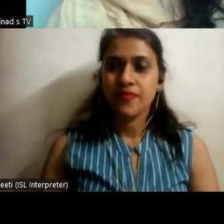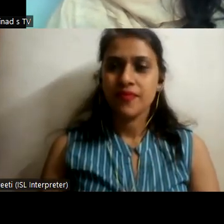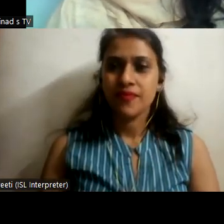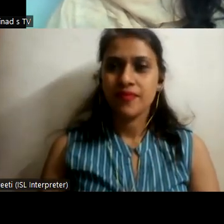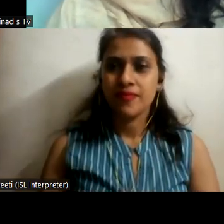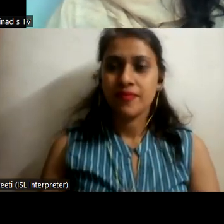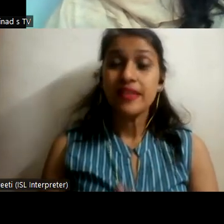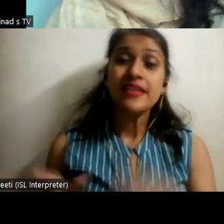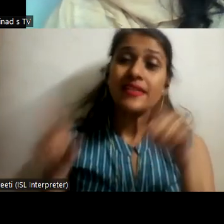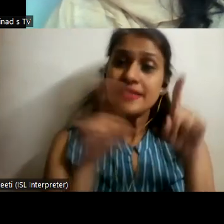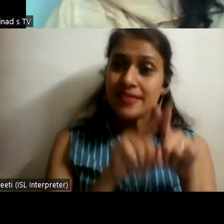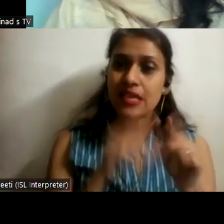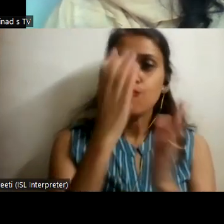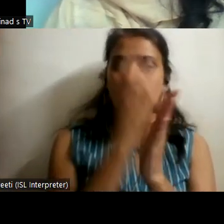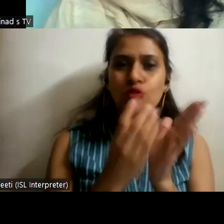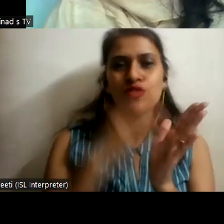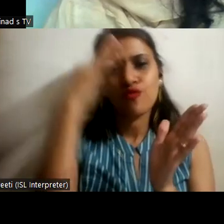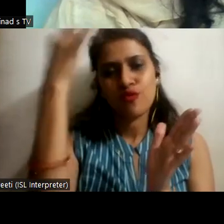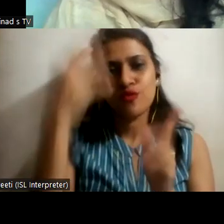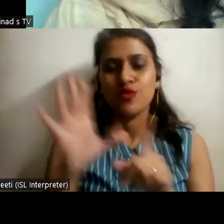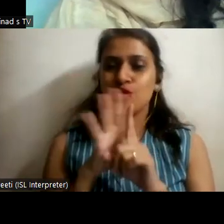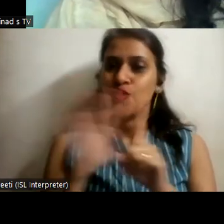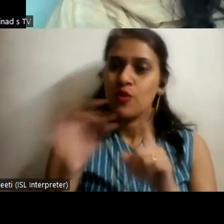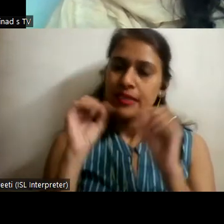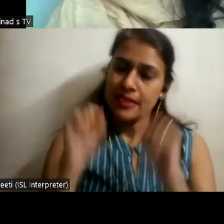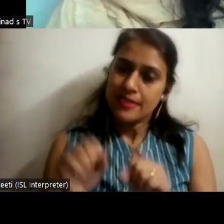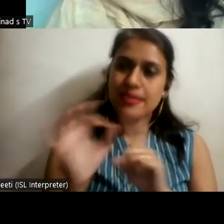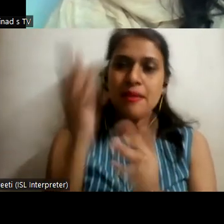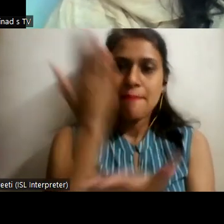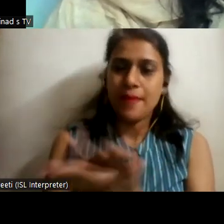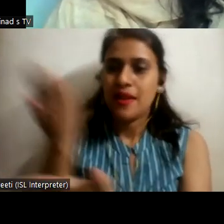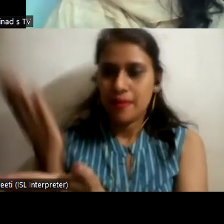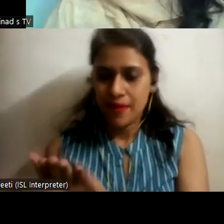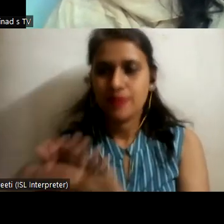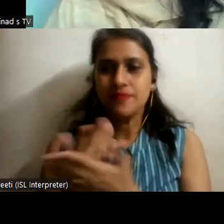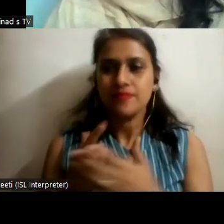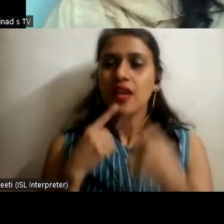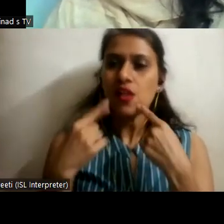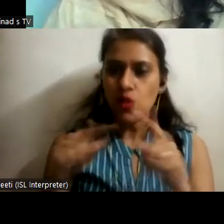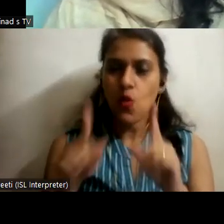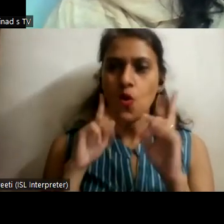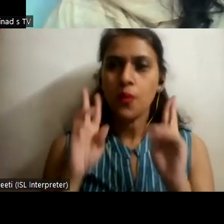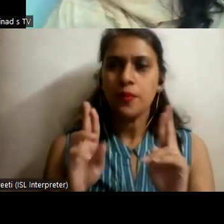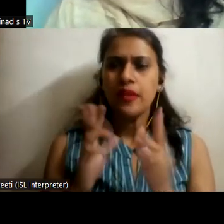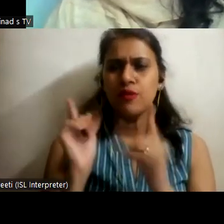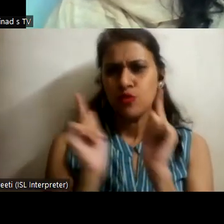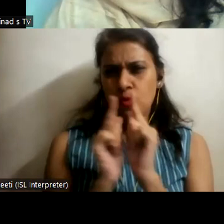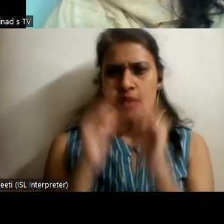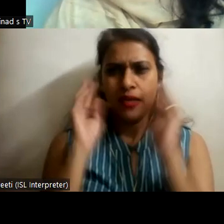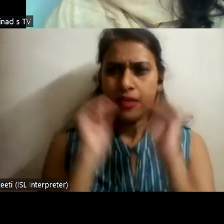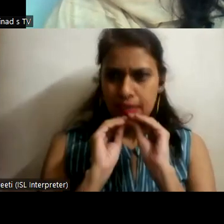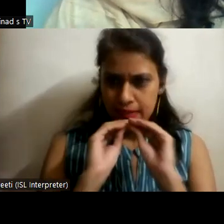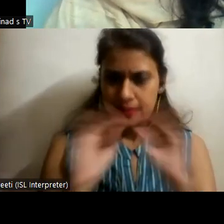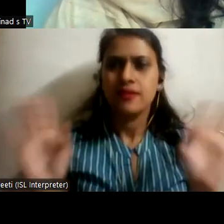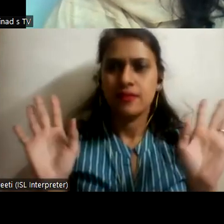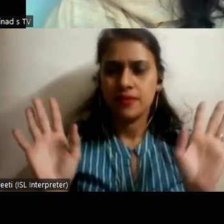similar courses in future will come and you guys will be a part of it. And, just a small message from my side. Why